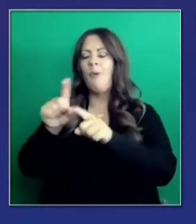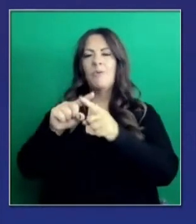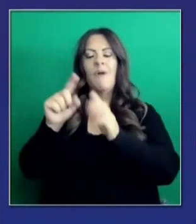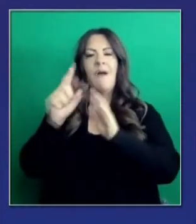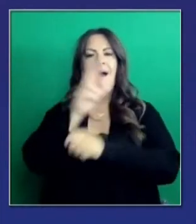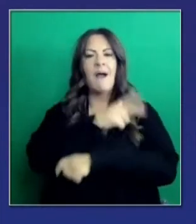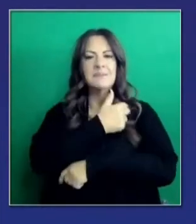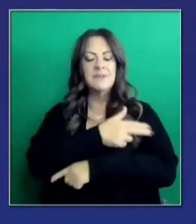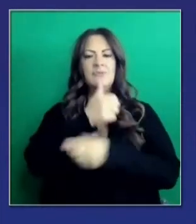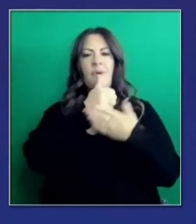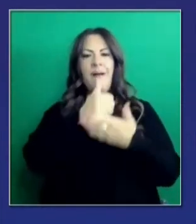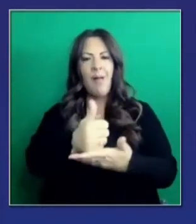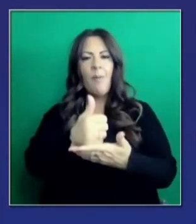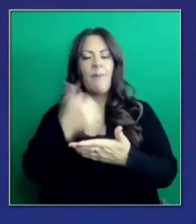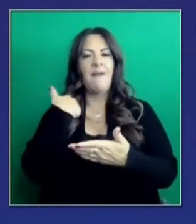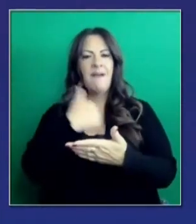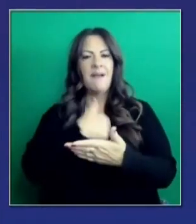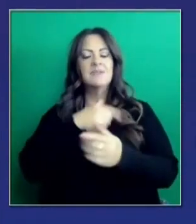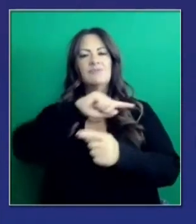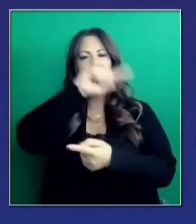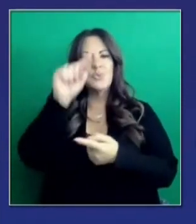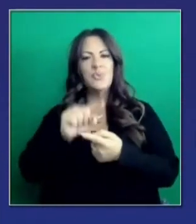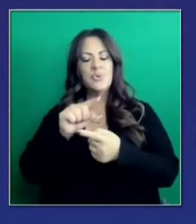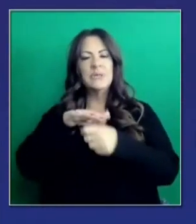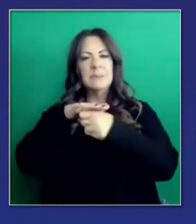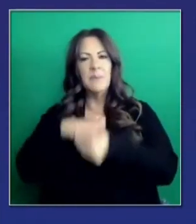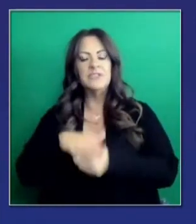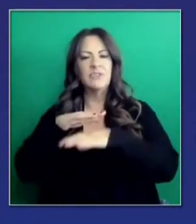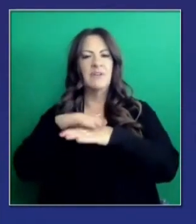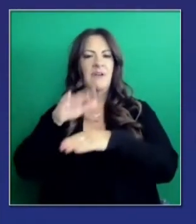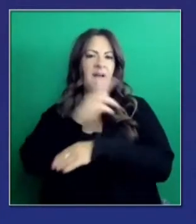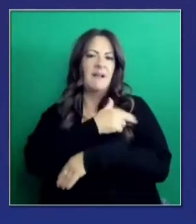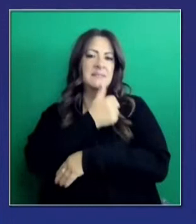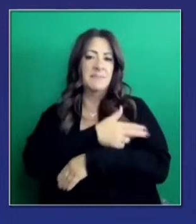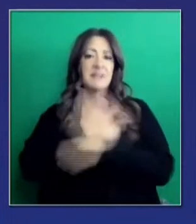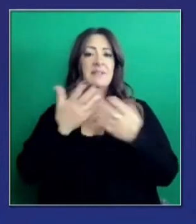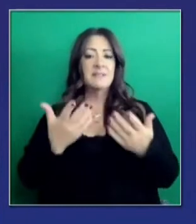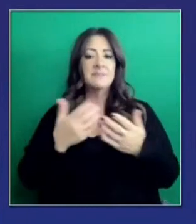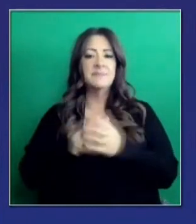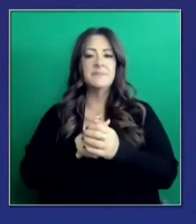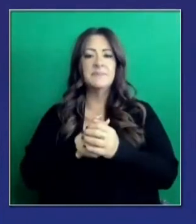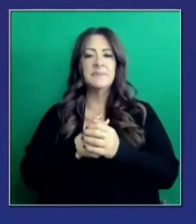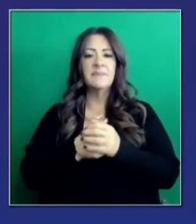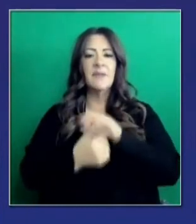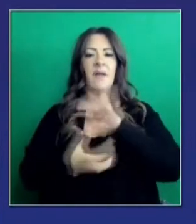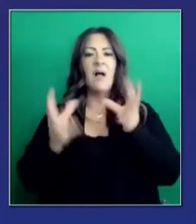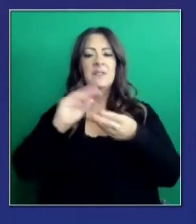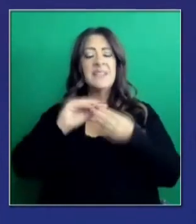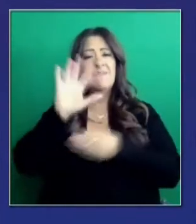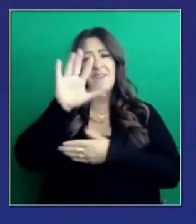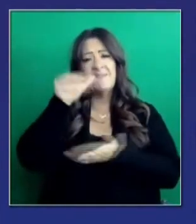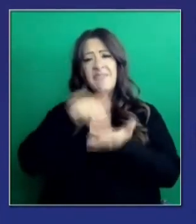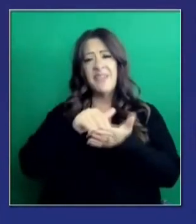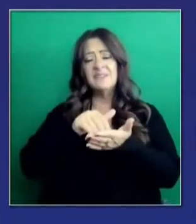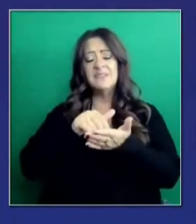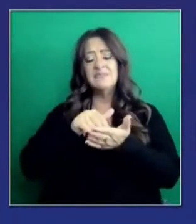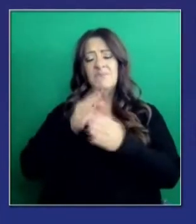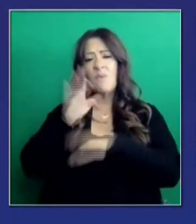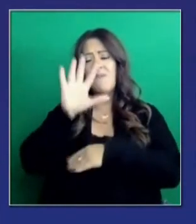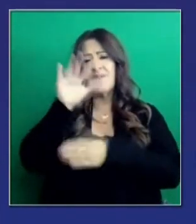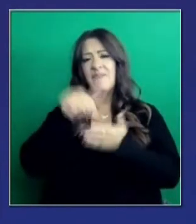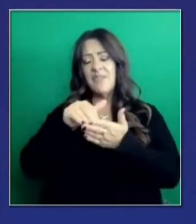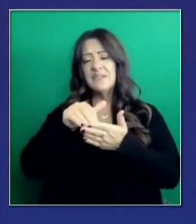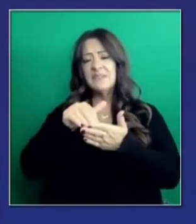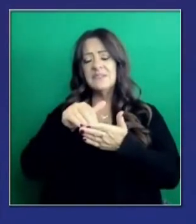We're actually able to exceed that. Over 5,175 clinical staff now have been deployed. And remember, staff often